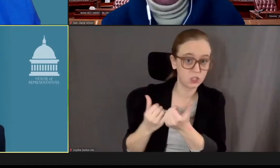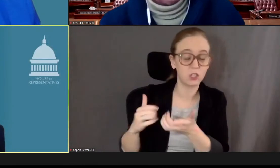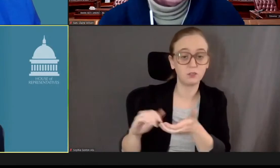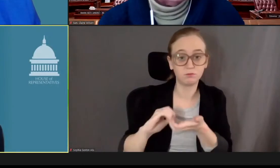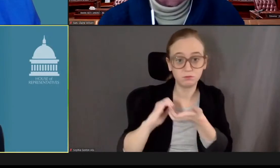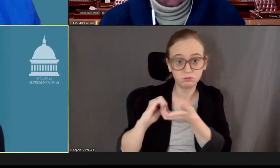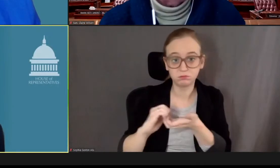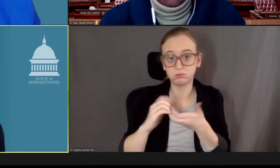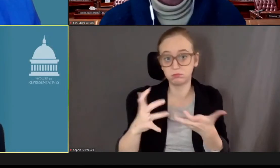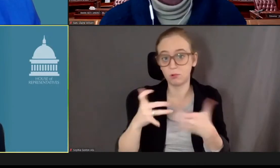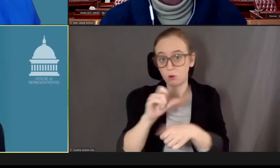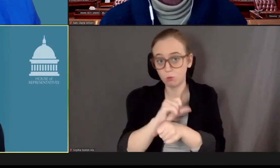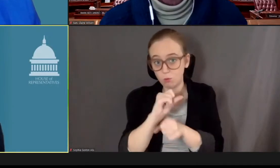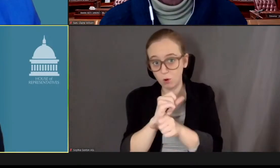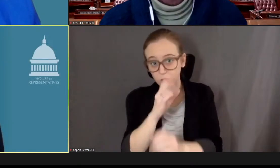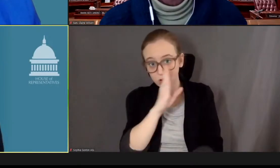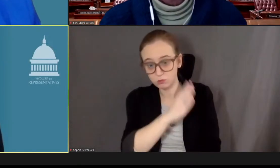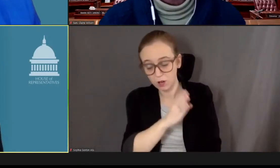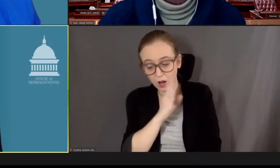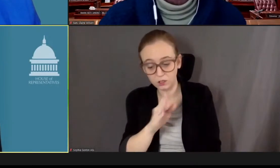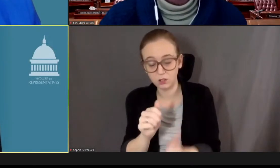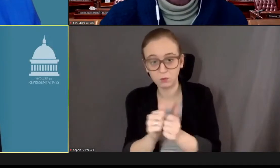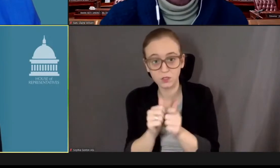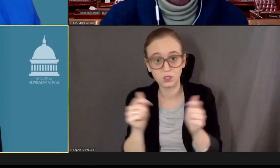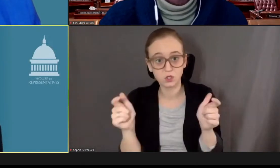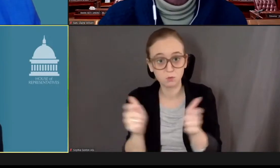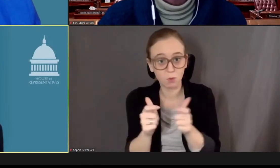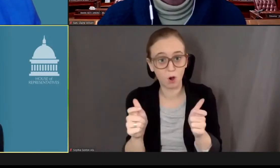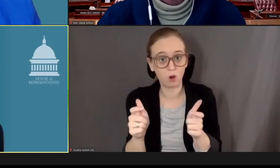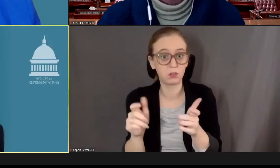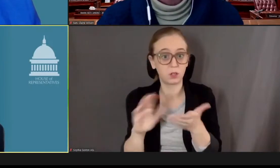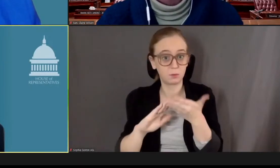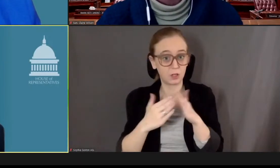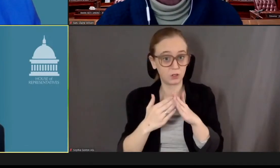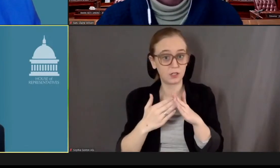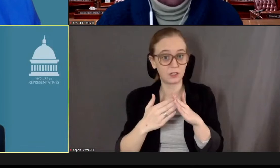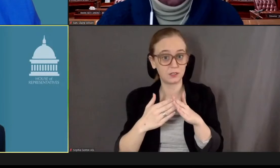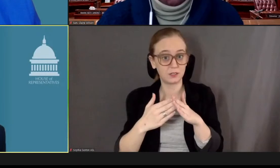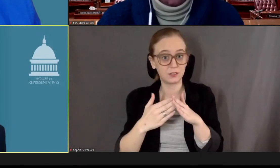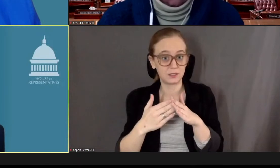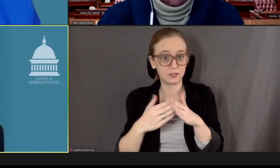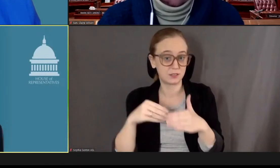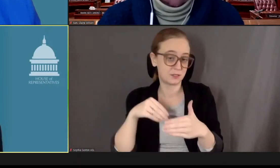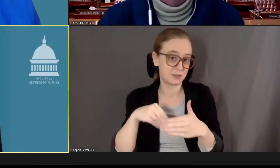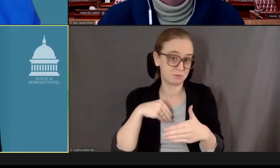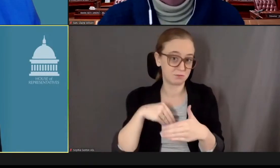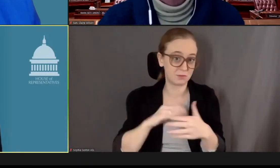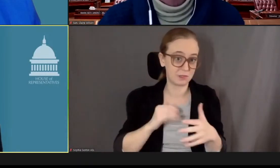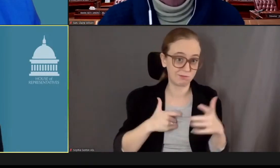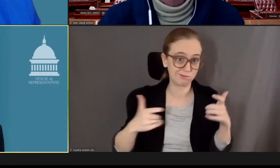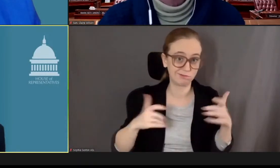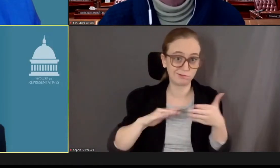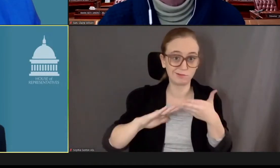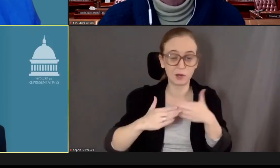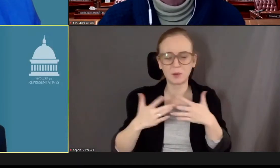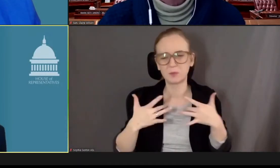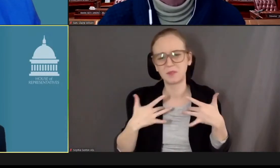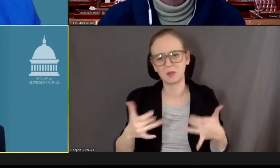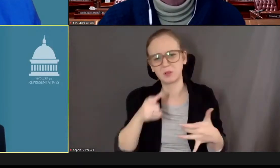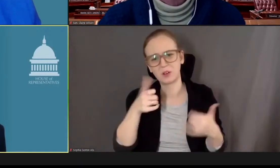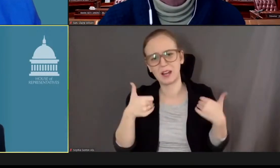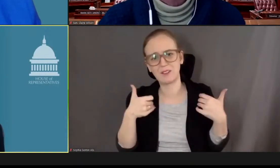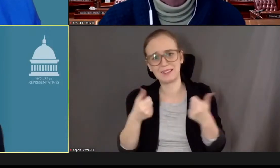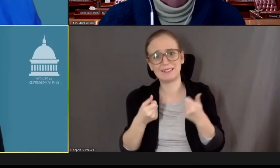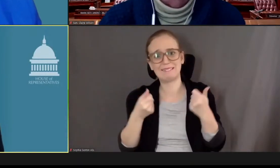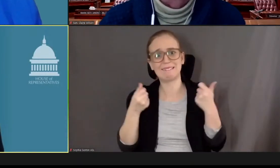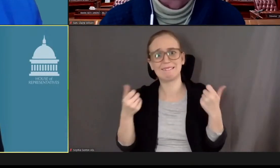Chamber of Commerce. Because a lot of times we just don't have the connections or the resources to the banks to be